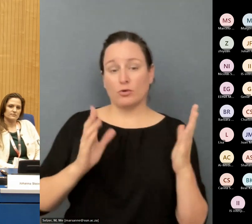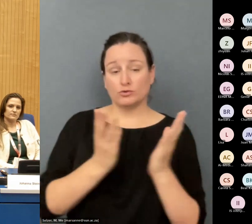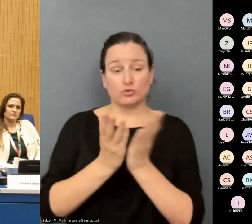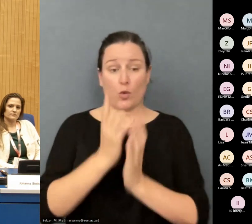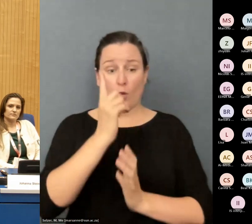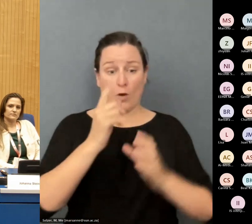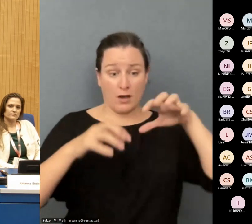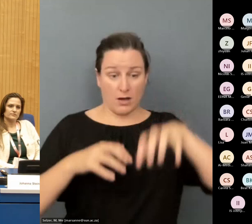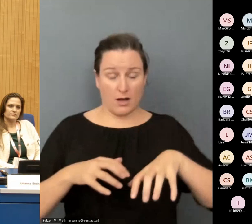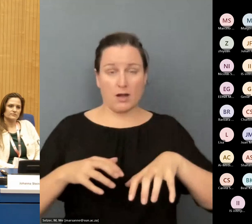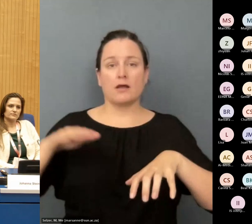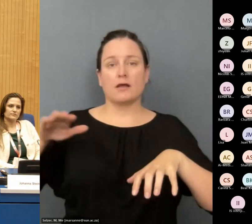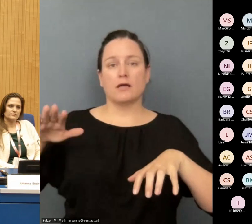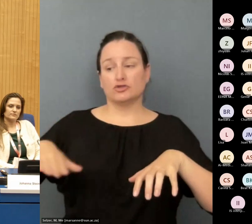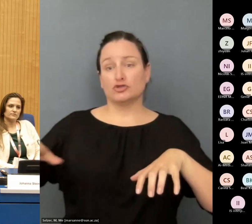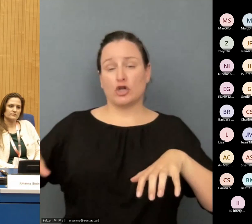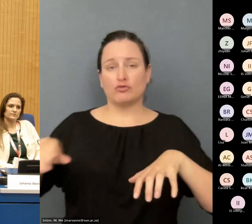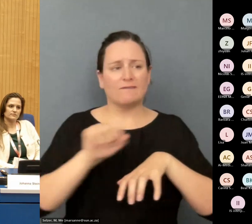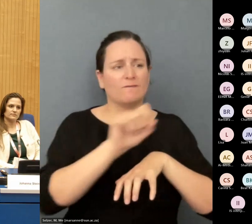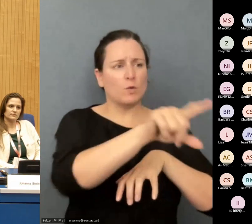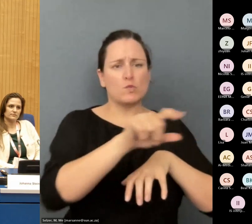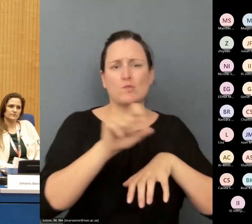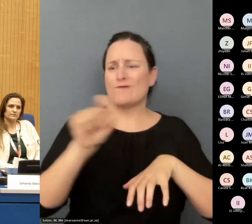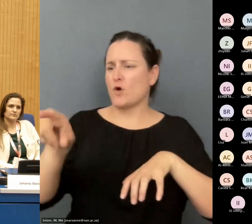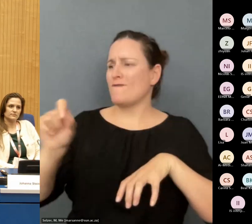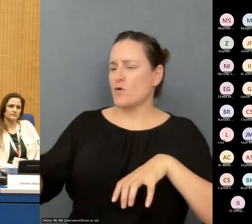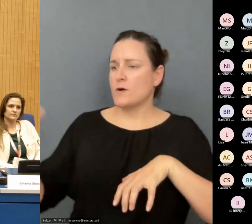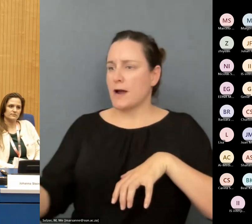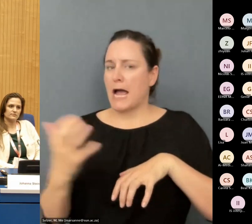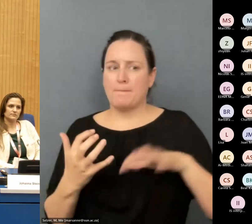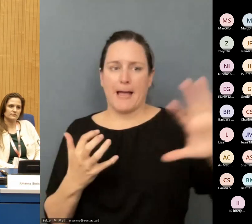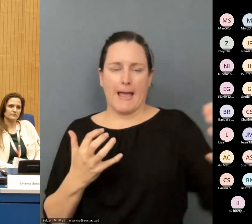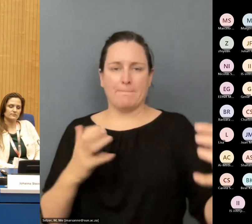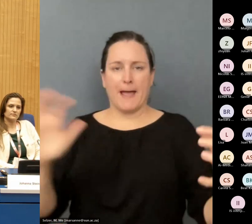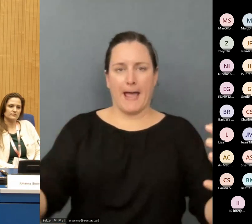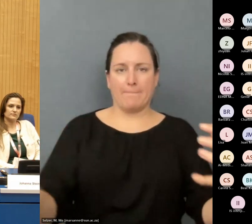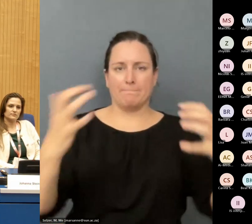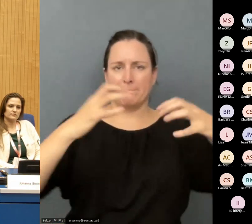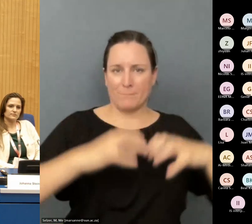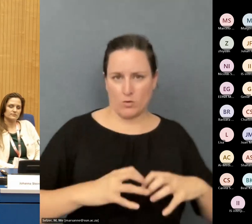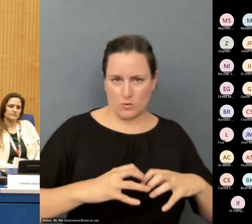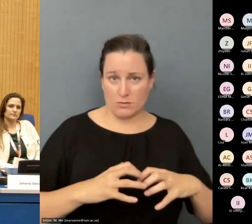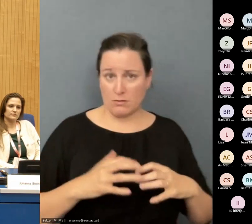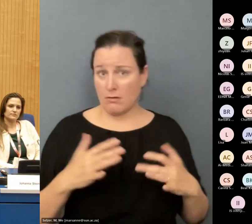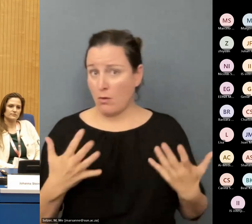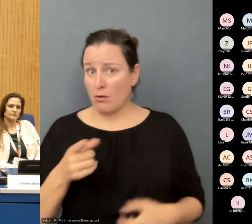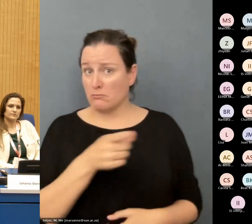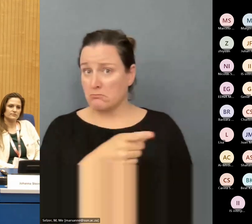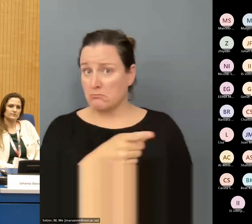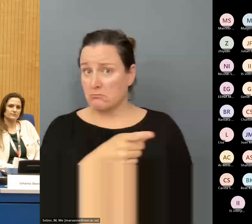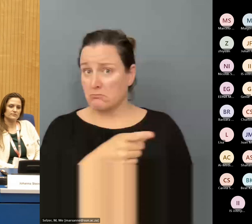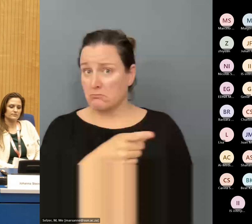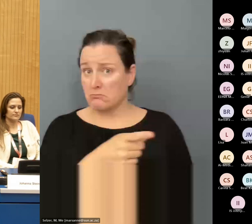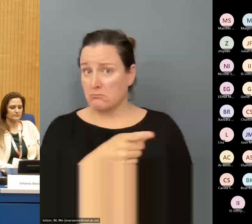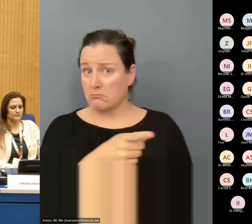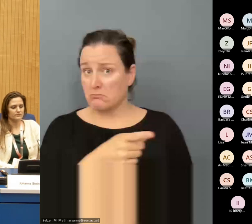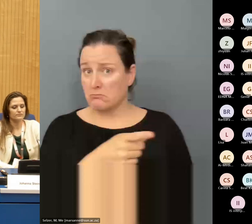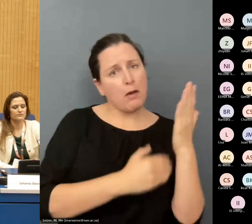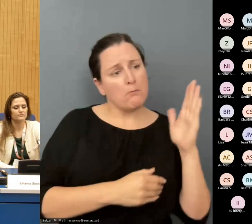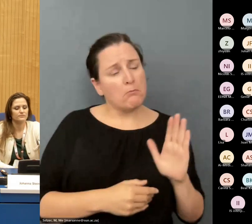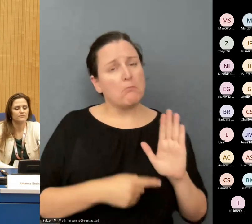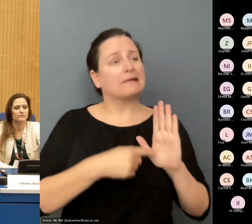I'm wondering if any of you have plans to be able to reach out to rural communities so that parents don't have to send